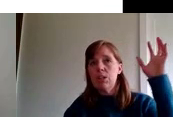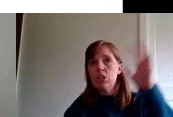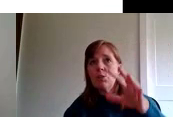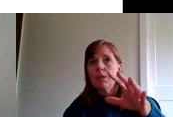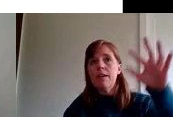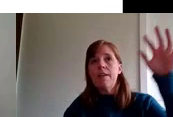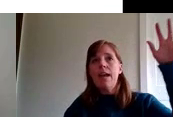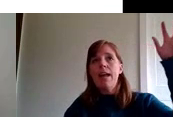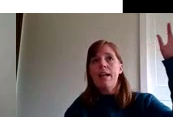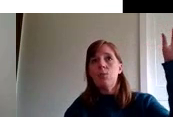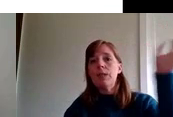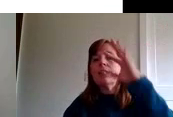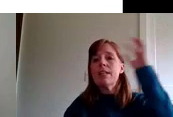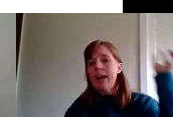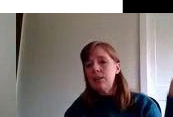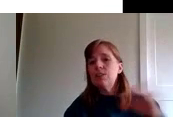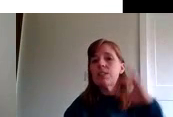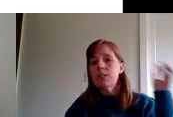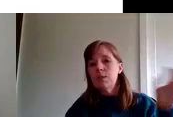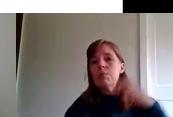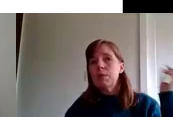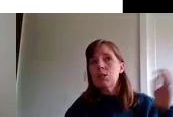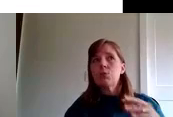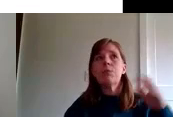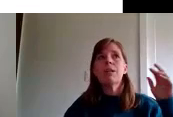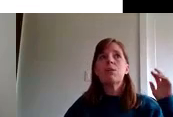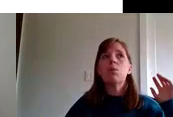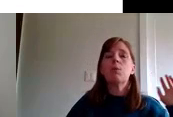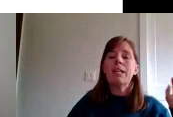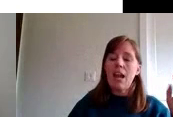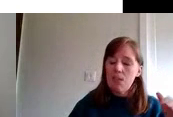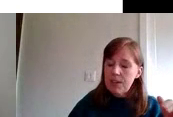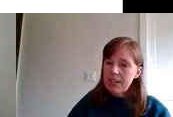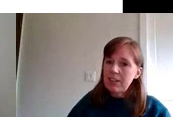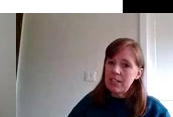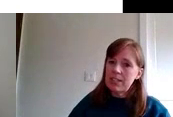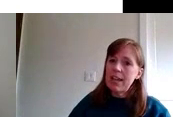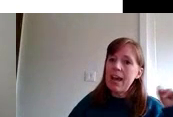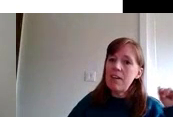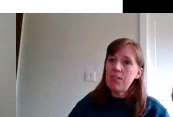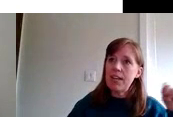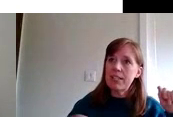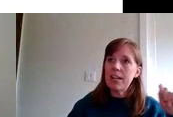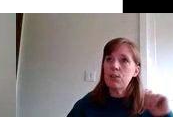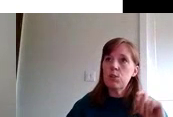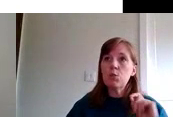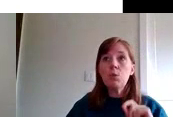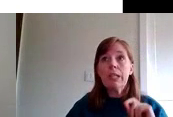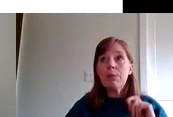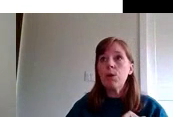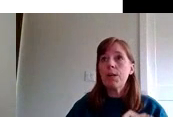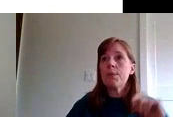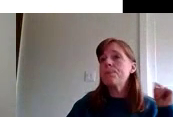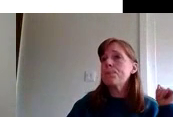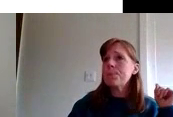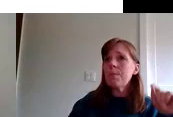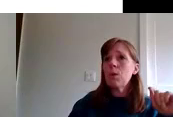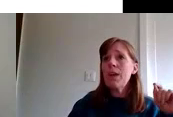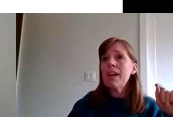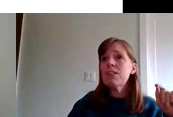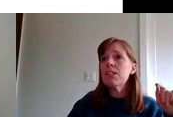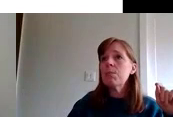PowerPoint visually and read the titles, but a screen reader will read everything if it doesn't have that title. So it's really